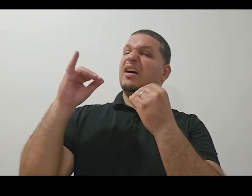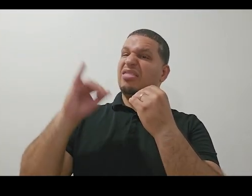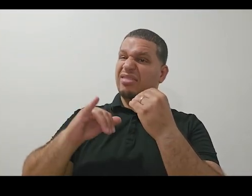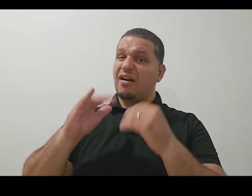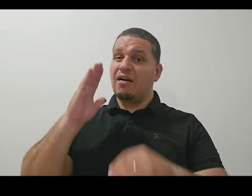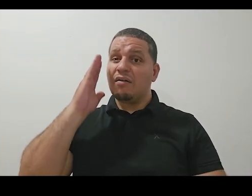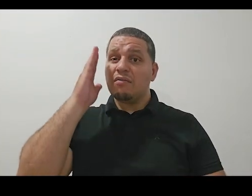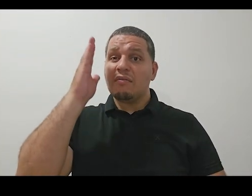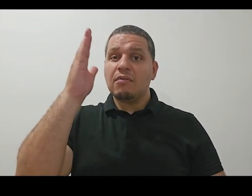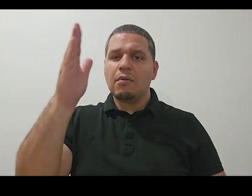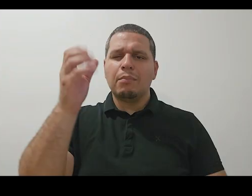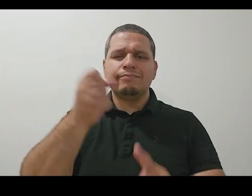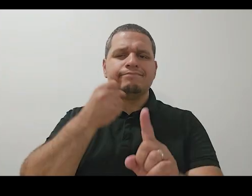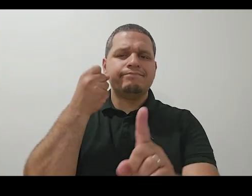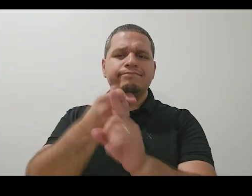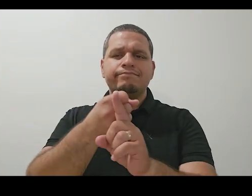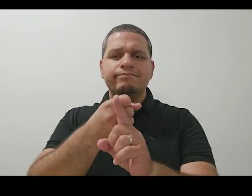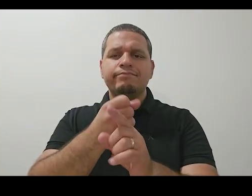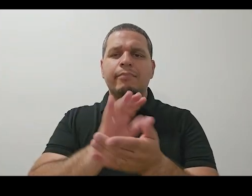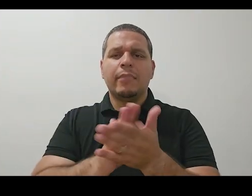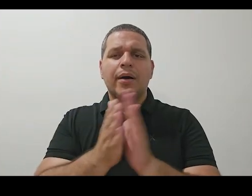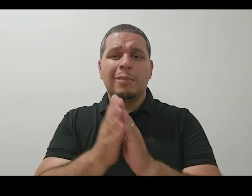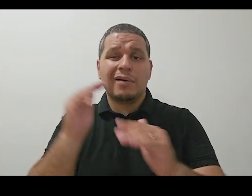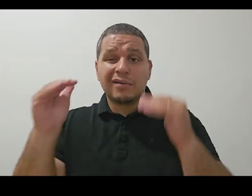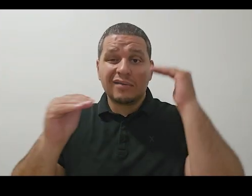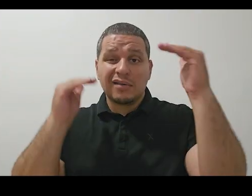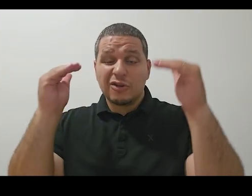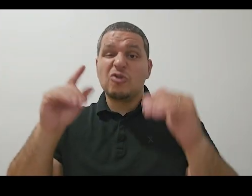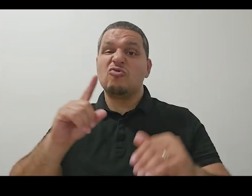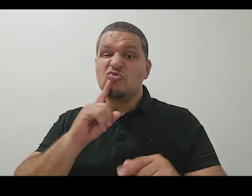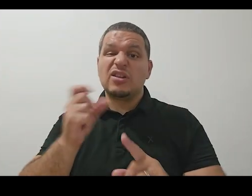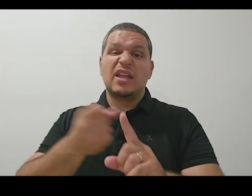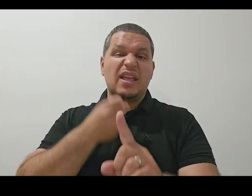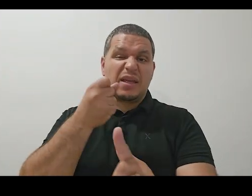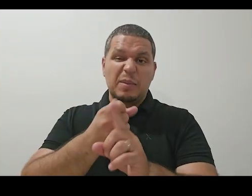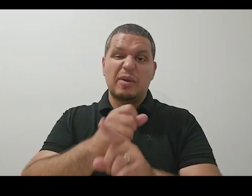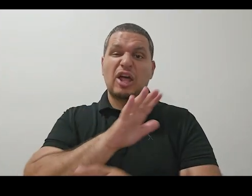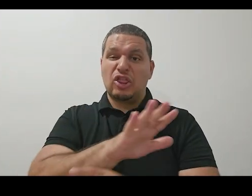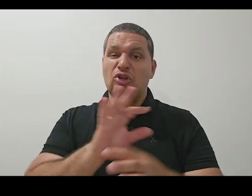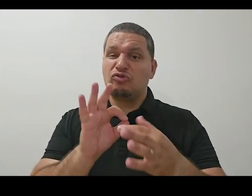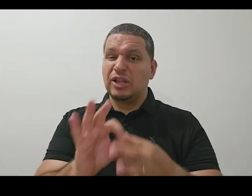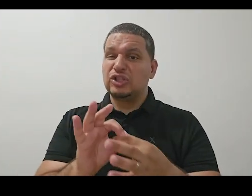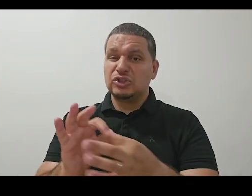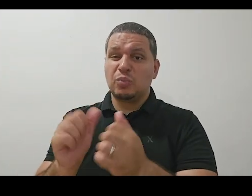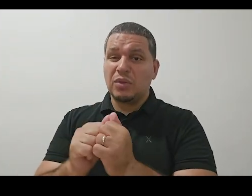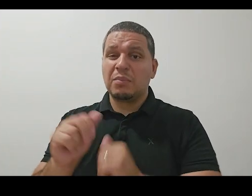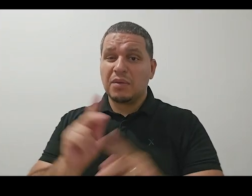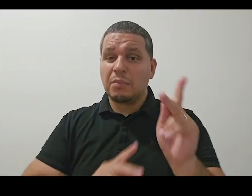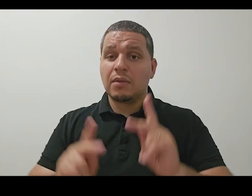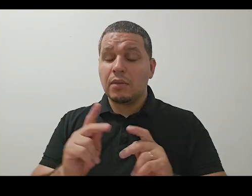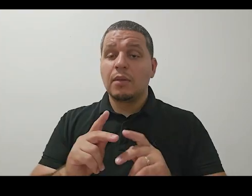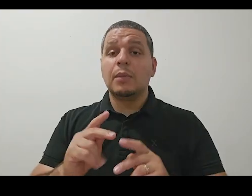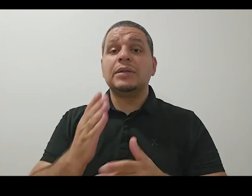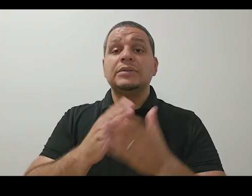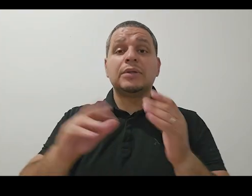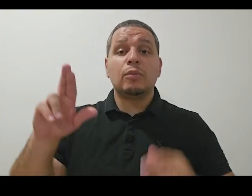them as they're getting older and going into adulthood. And it really impacts their relationships. But certain